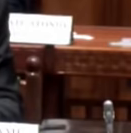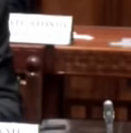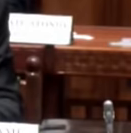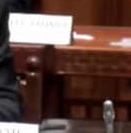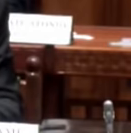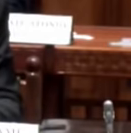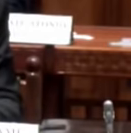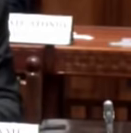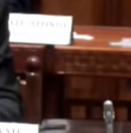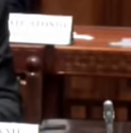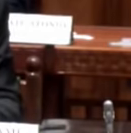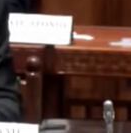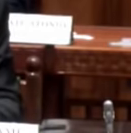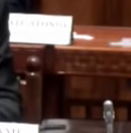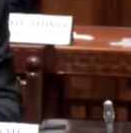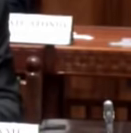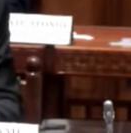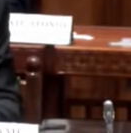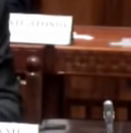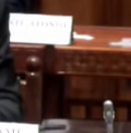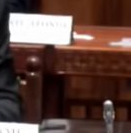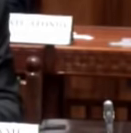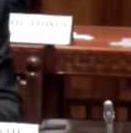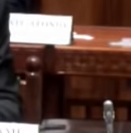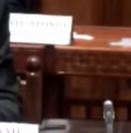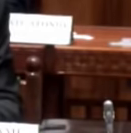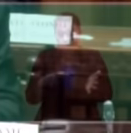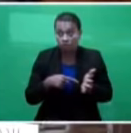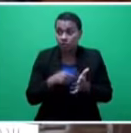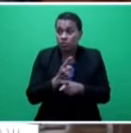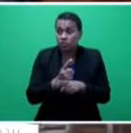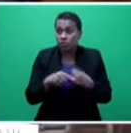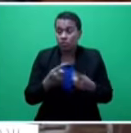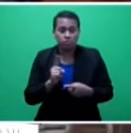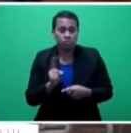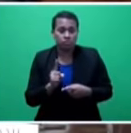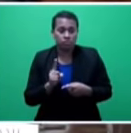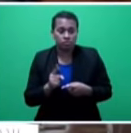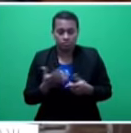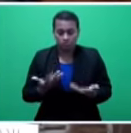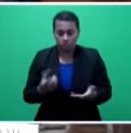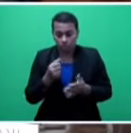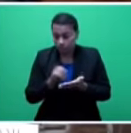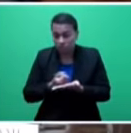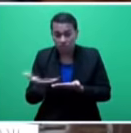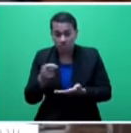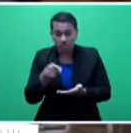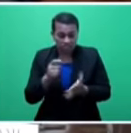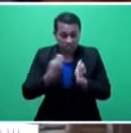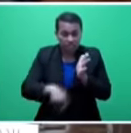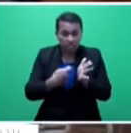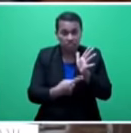talking about prosperity for all, and I quote, "Government spending is taxation. When you look at it this